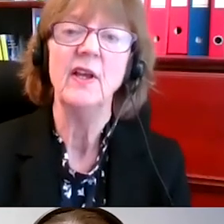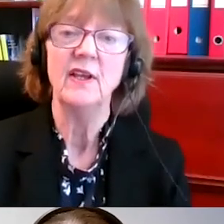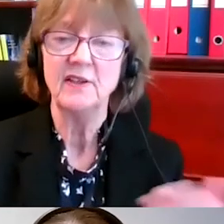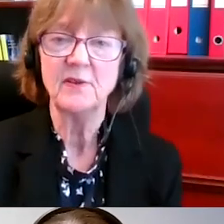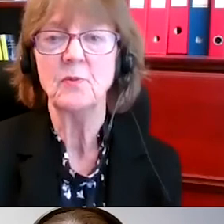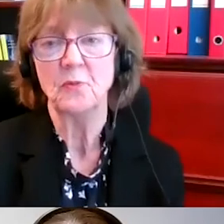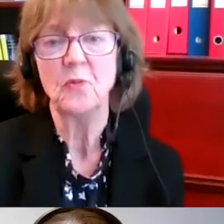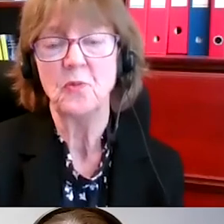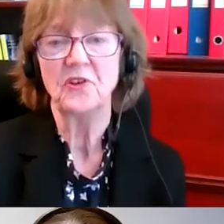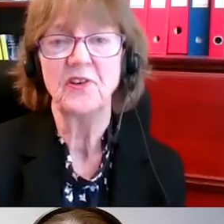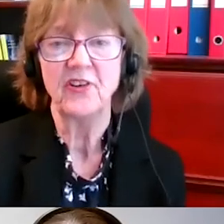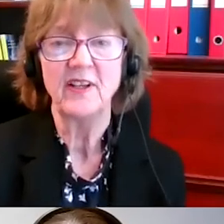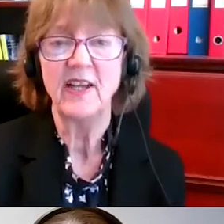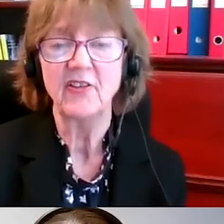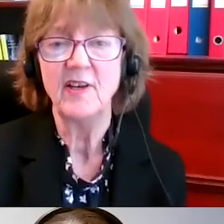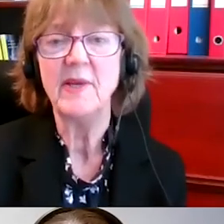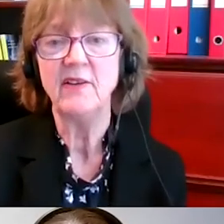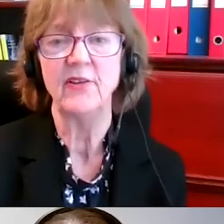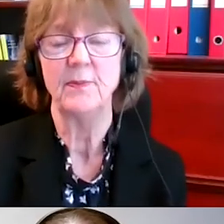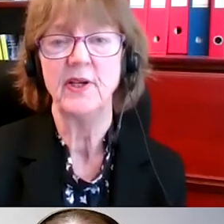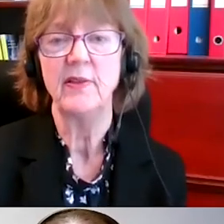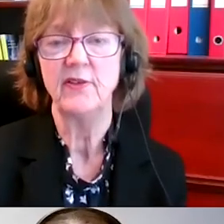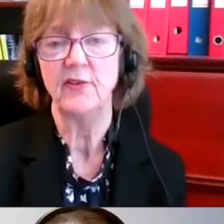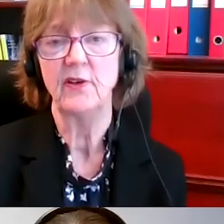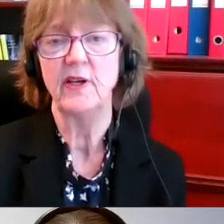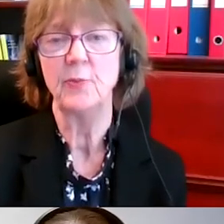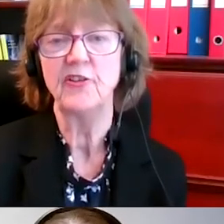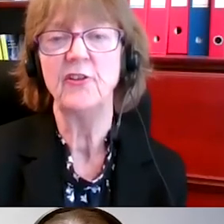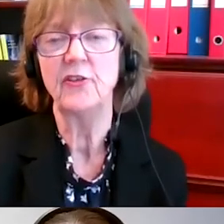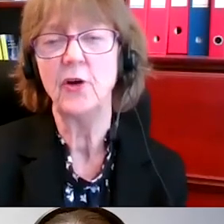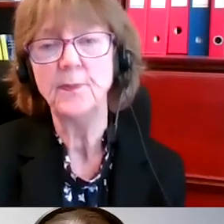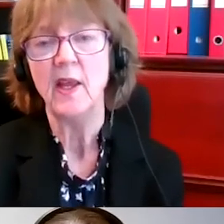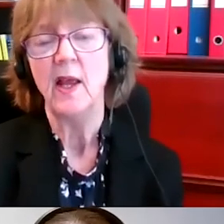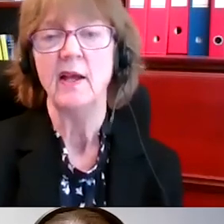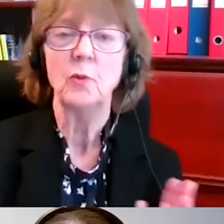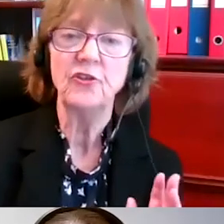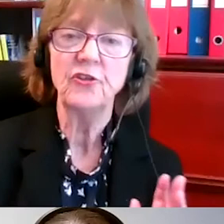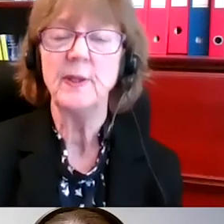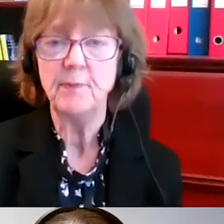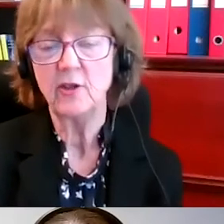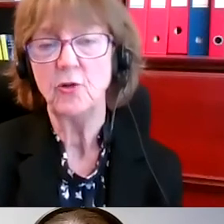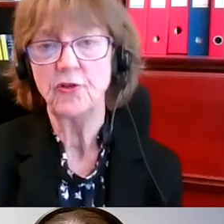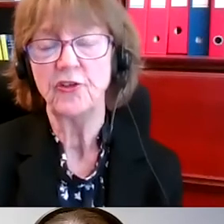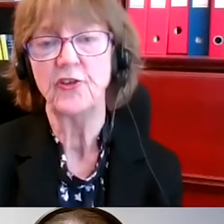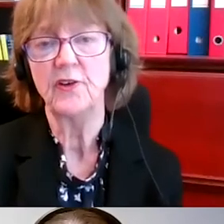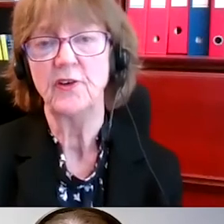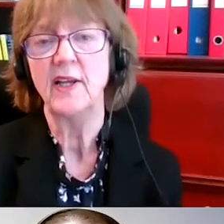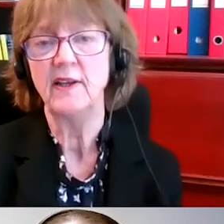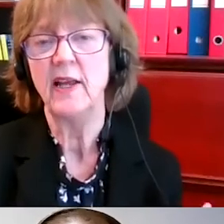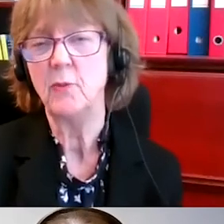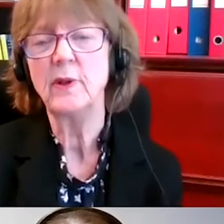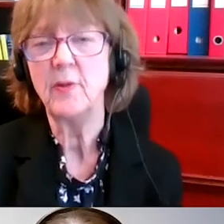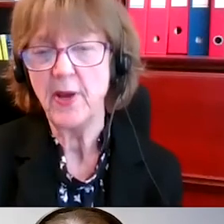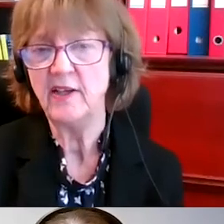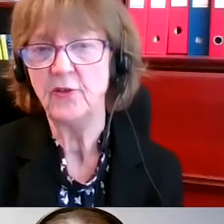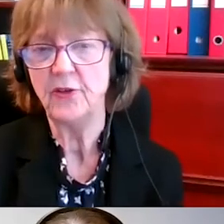adult what the child actually means by this expression. So one should be a bit cautious,